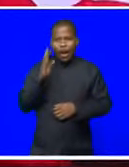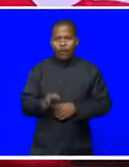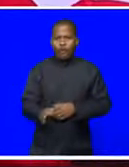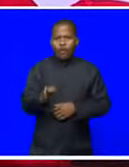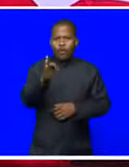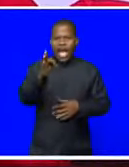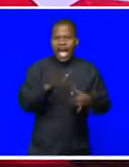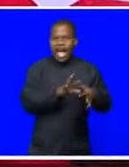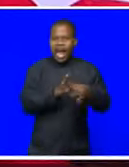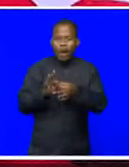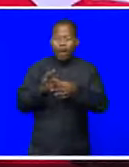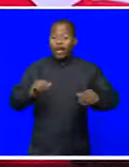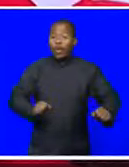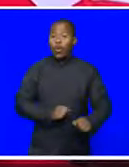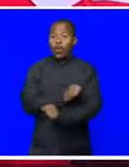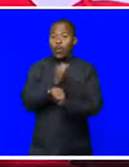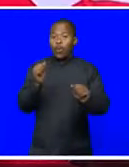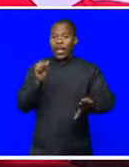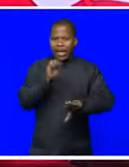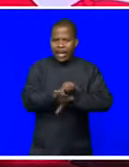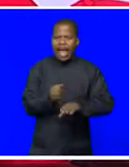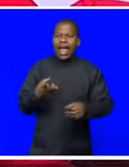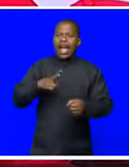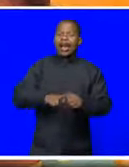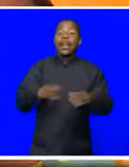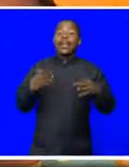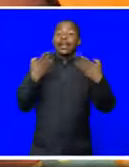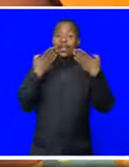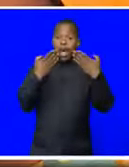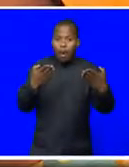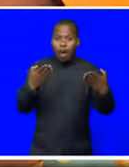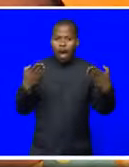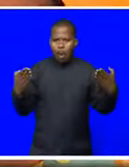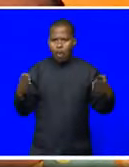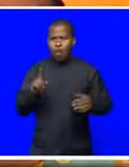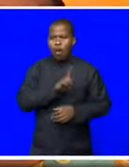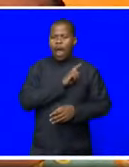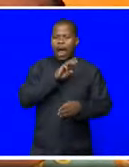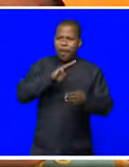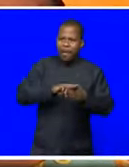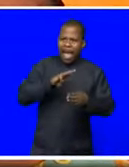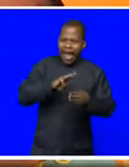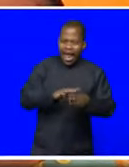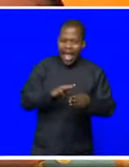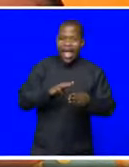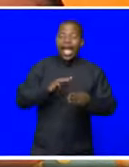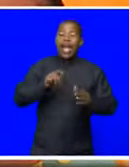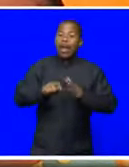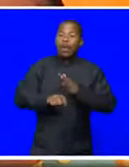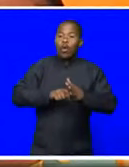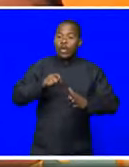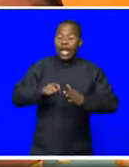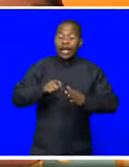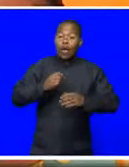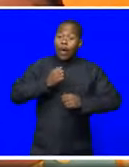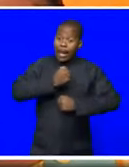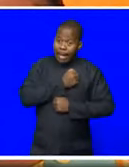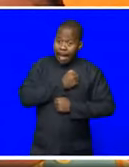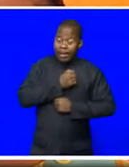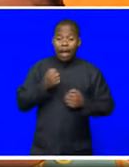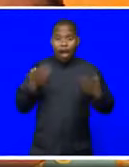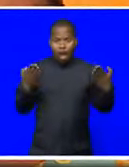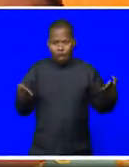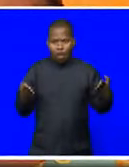nawo. Siyabonga ukuthi iNkosikati lapho ikhona khona ngumsebenzi losenhliziyweni yakhe lo. ngumsebenzi lapha